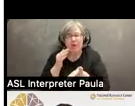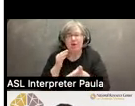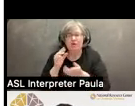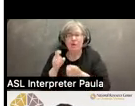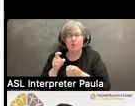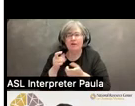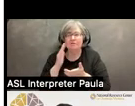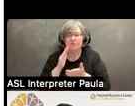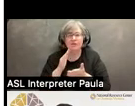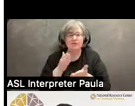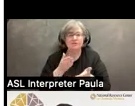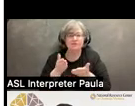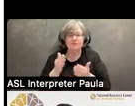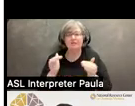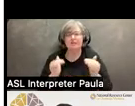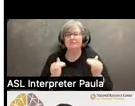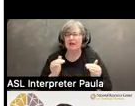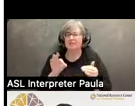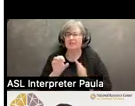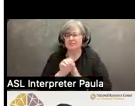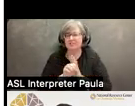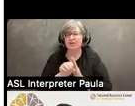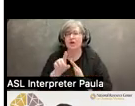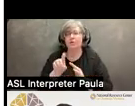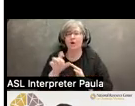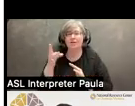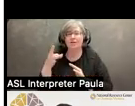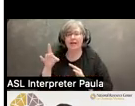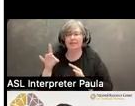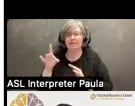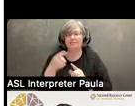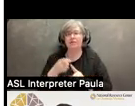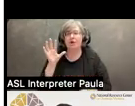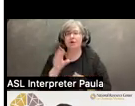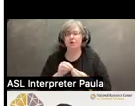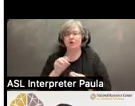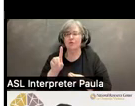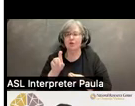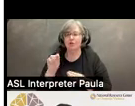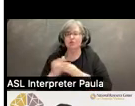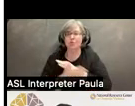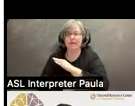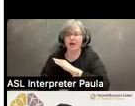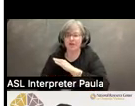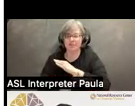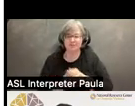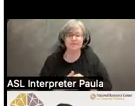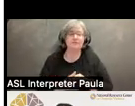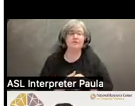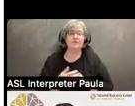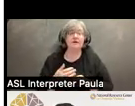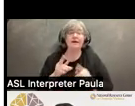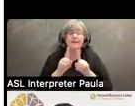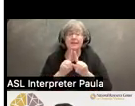balance of state, which is 118 of Kentucky's 120 counties. Then we actually took on at the